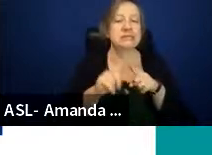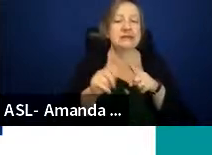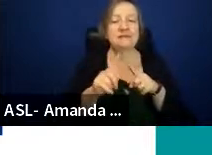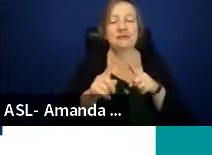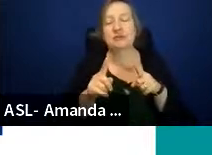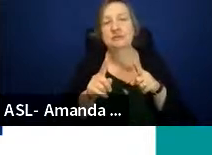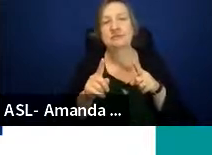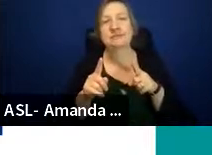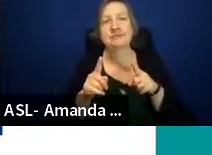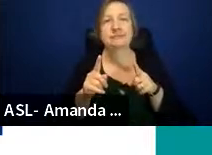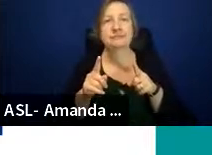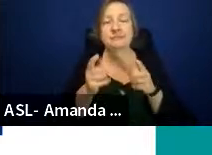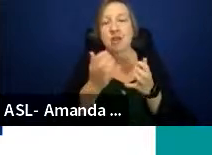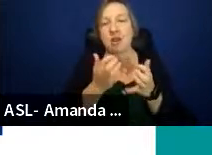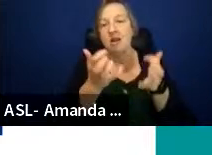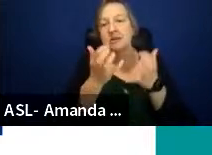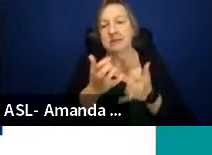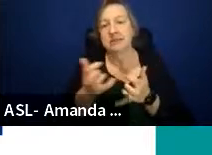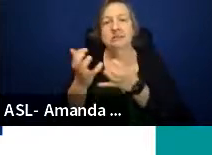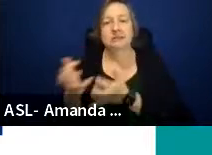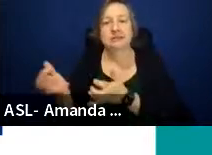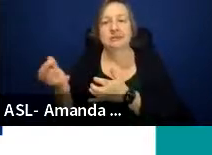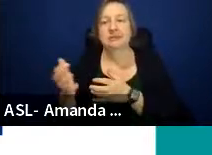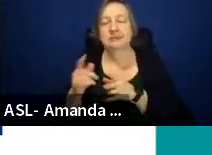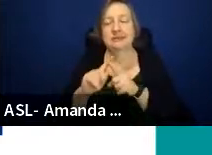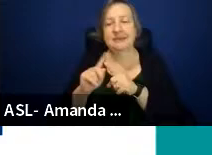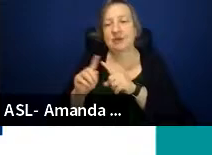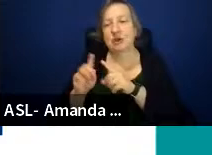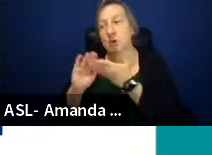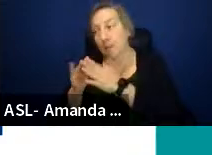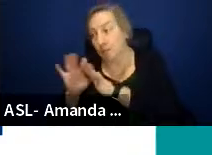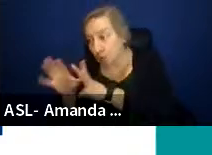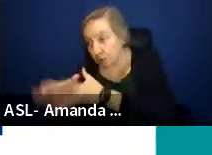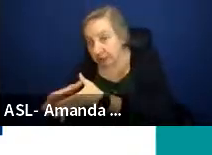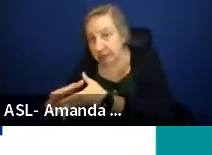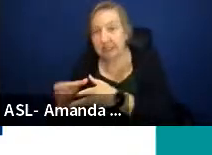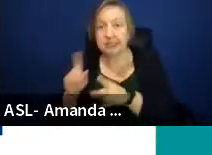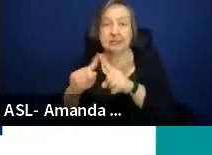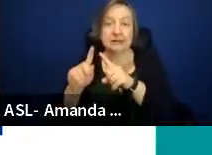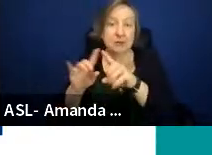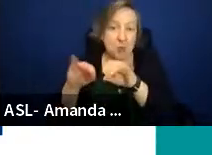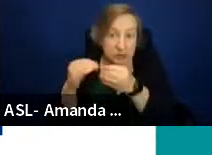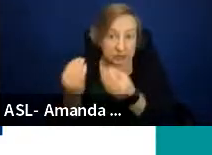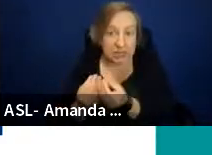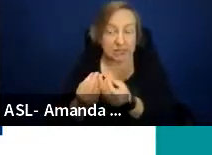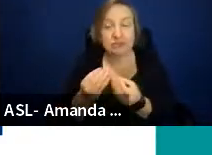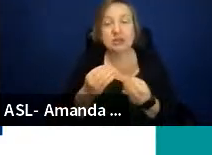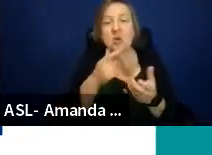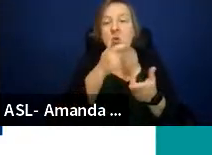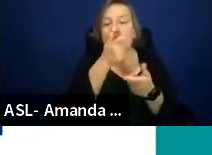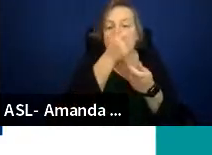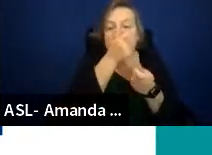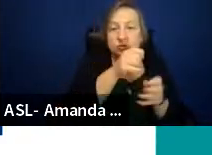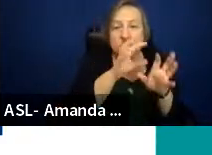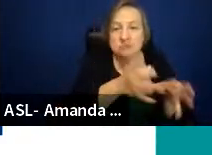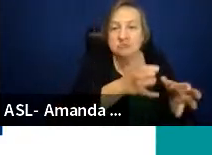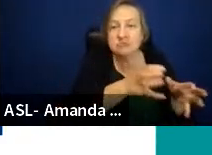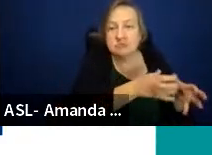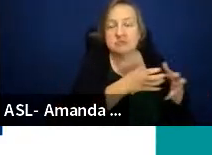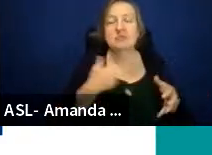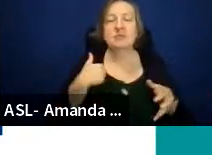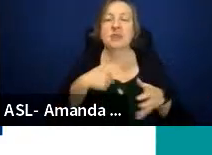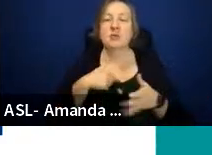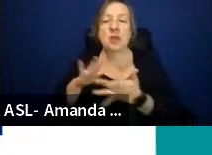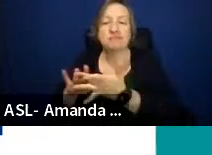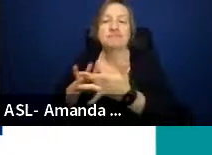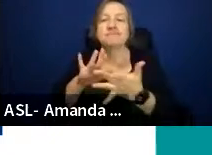audiences, identifying different community organizations and interested parties that we have been reaching